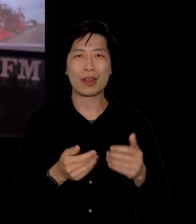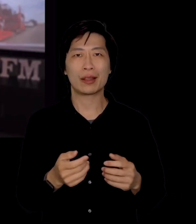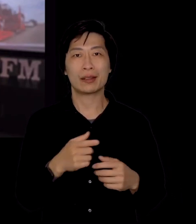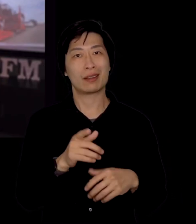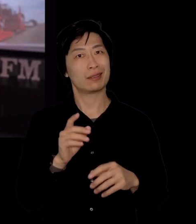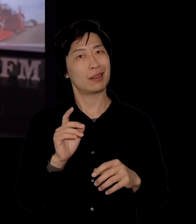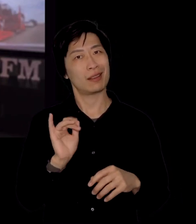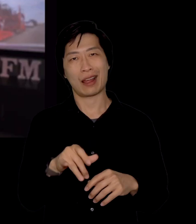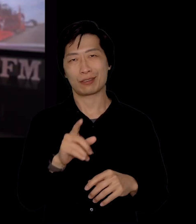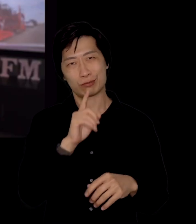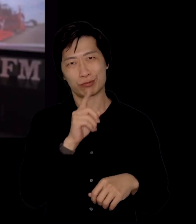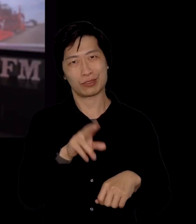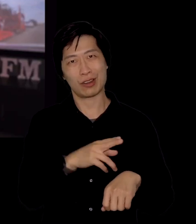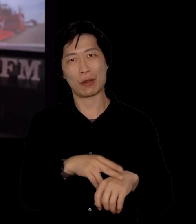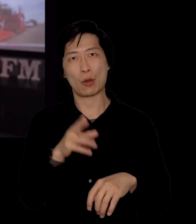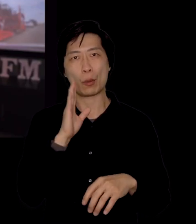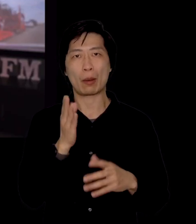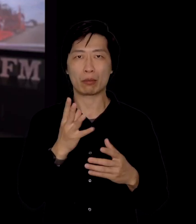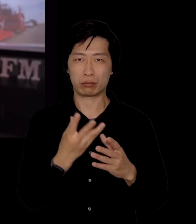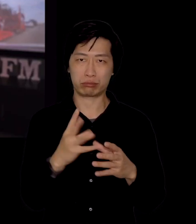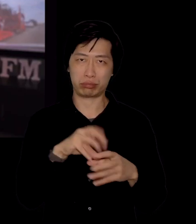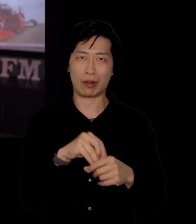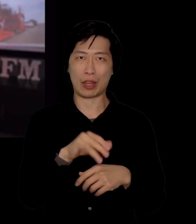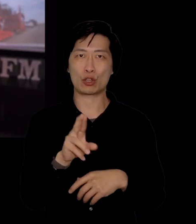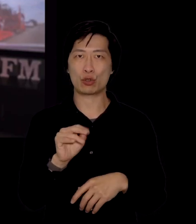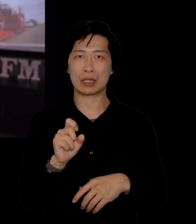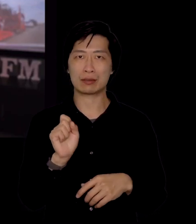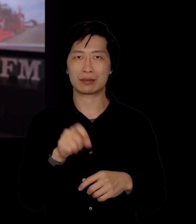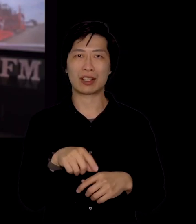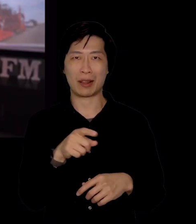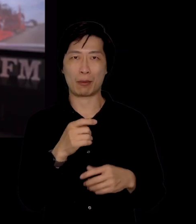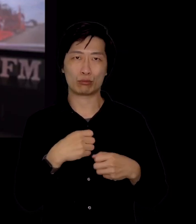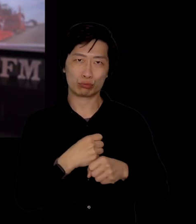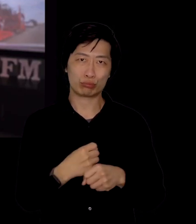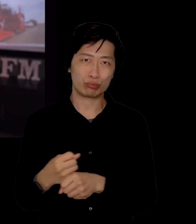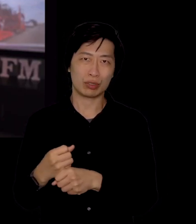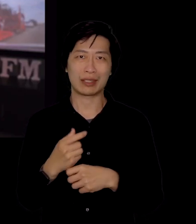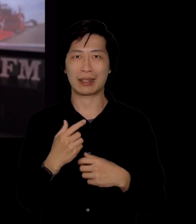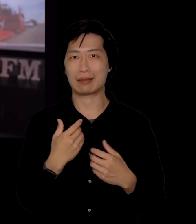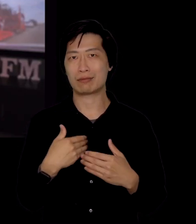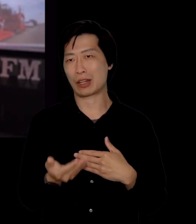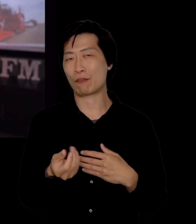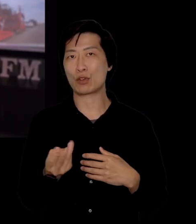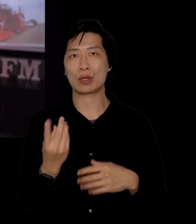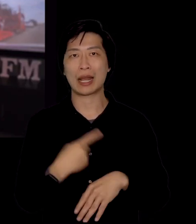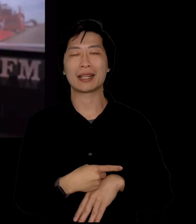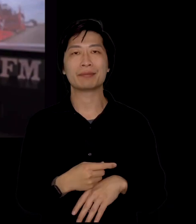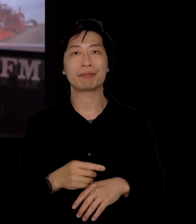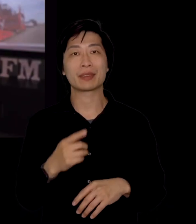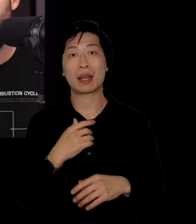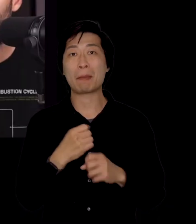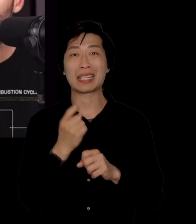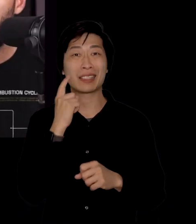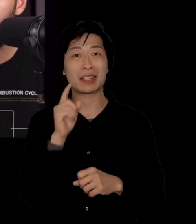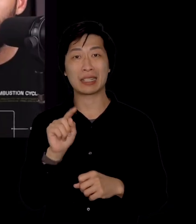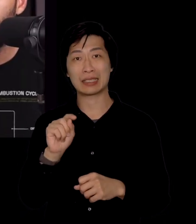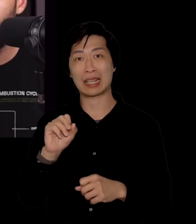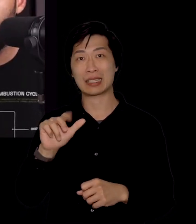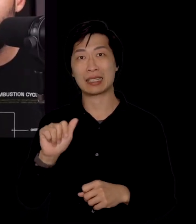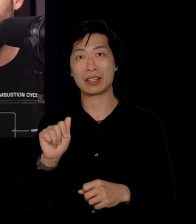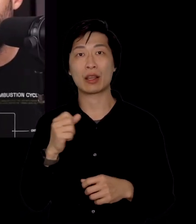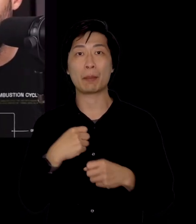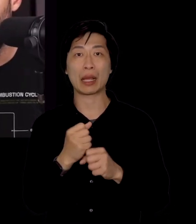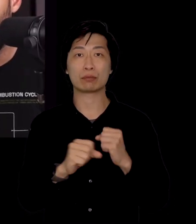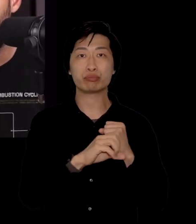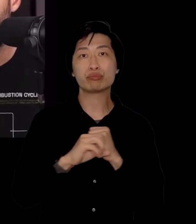process. But that, of course, is going to be part of these units being produced, and probably more of those units being produced here in the next couple of days. It also makes sense for